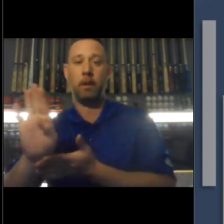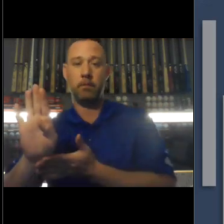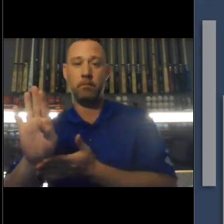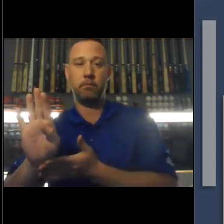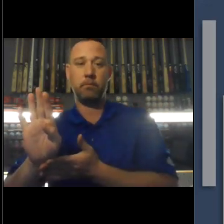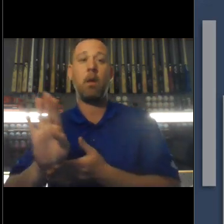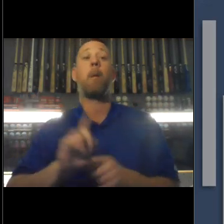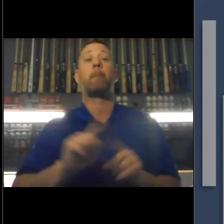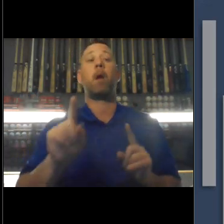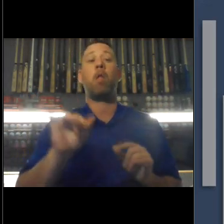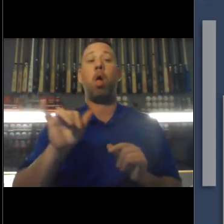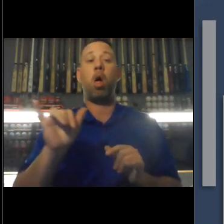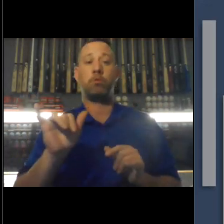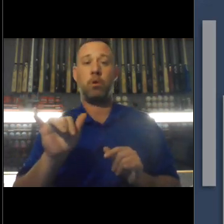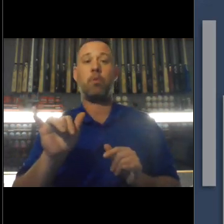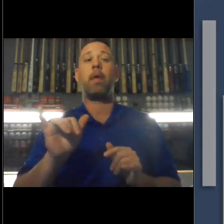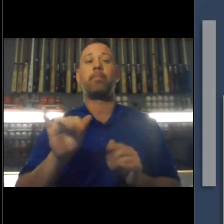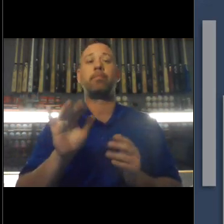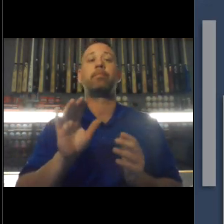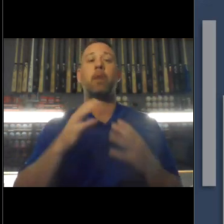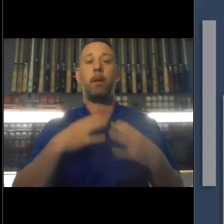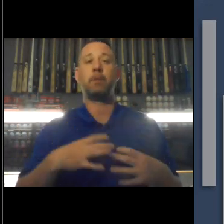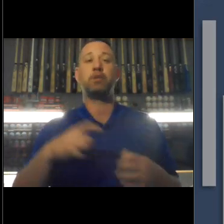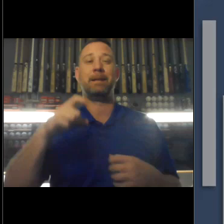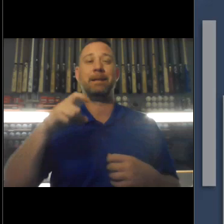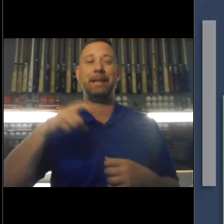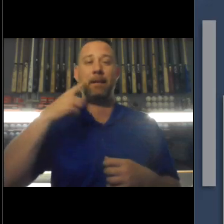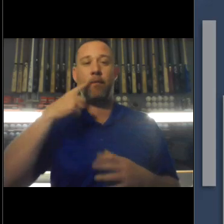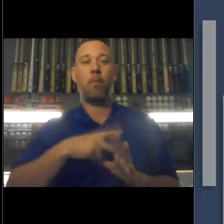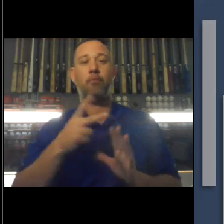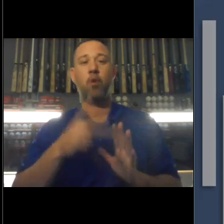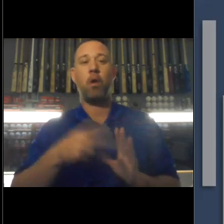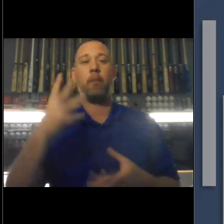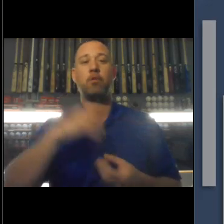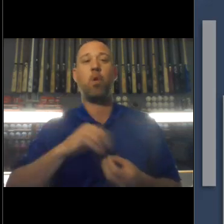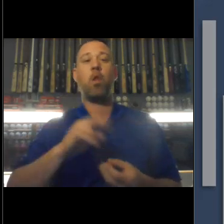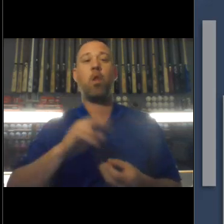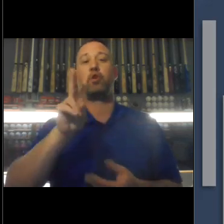but also reiterating that the commission's needs for this program total $2 billion.